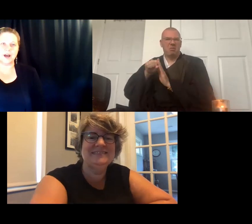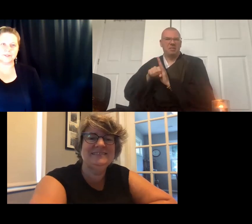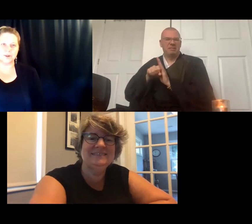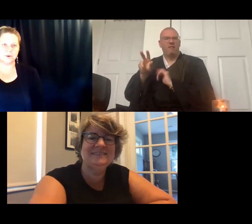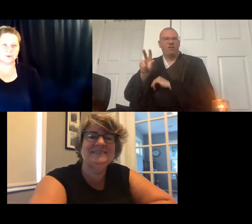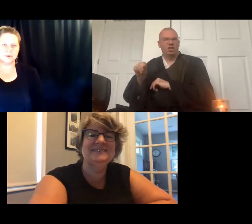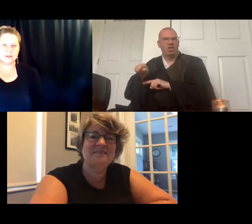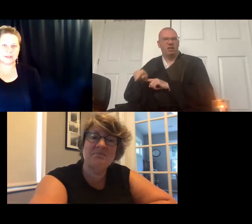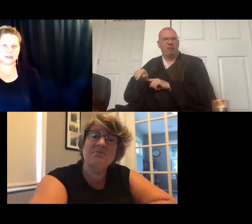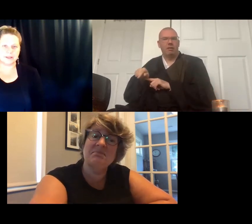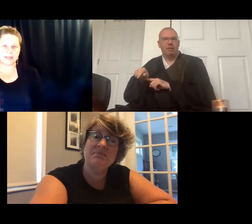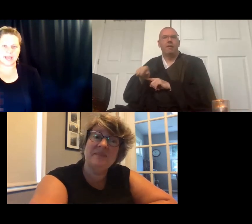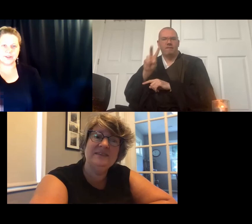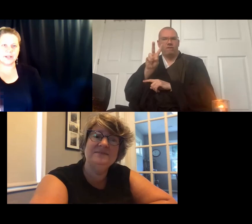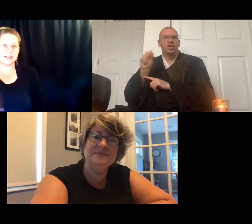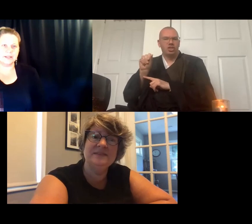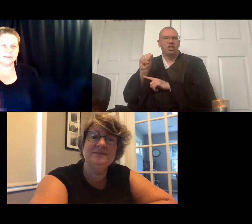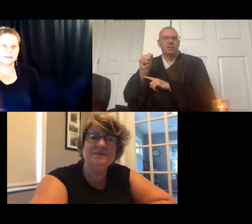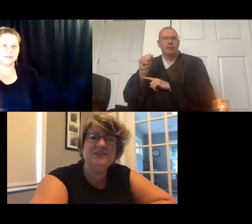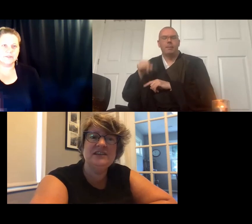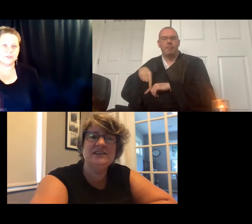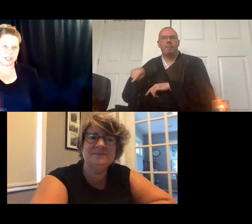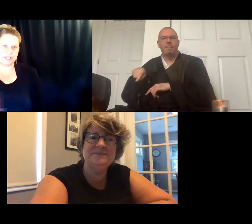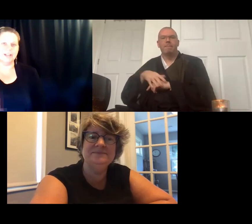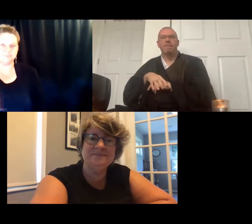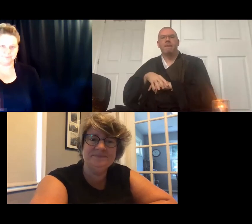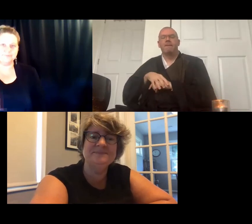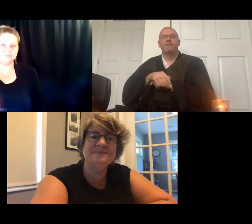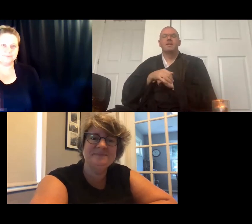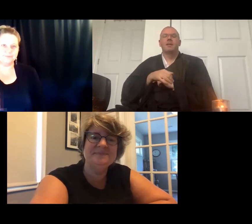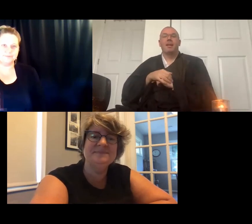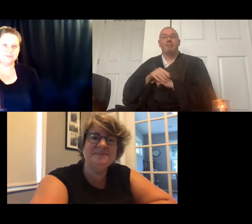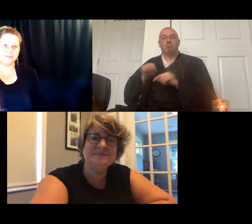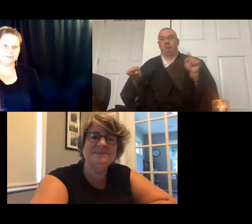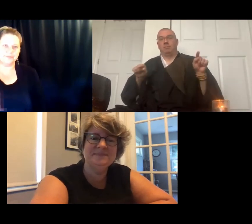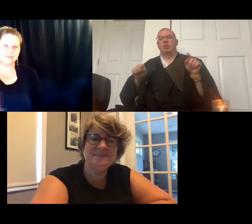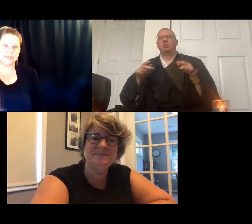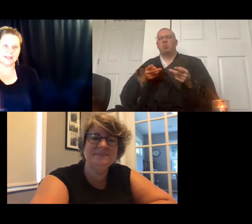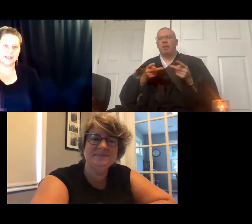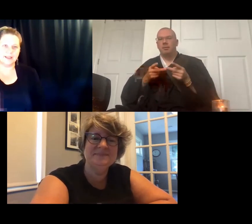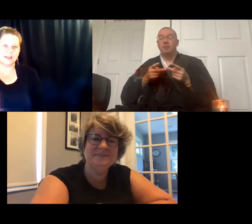But we also gather in Virginia.